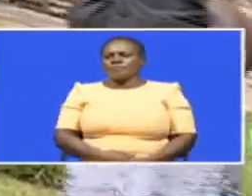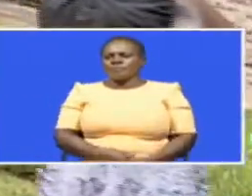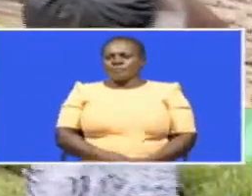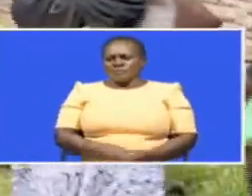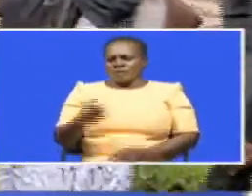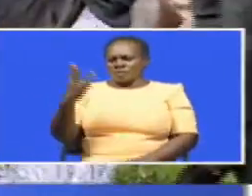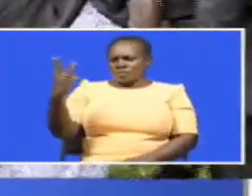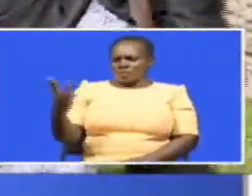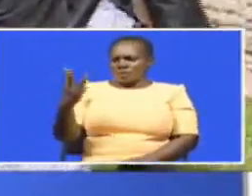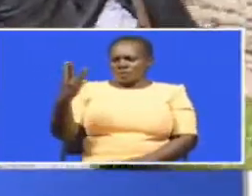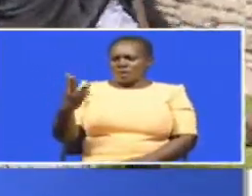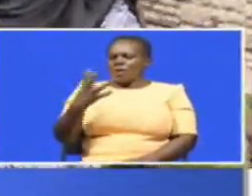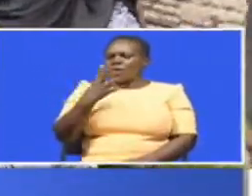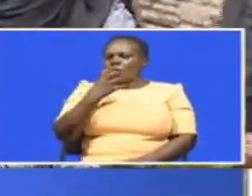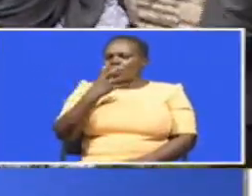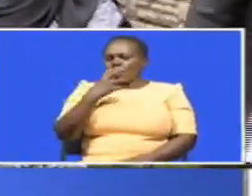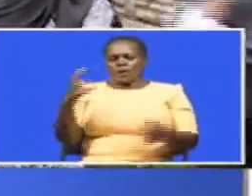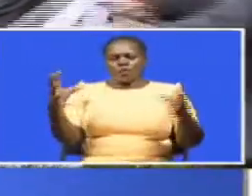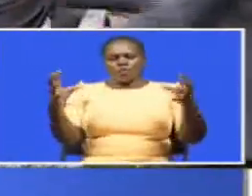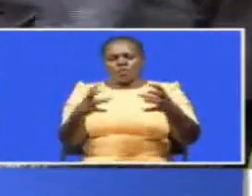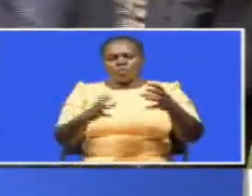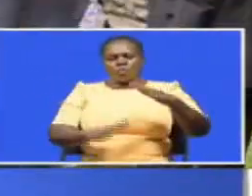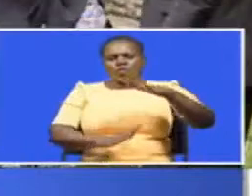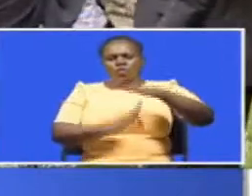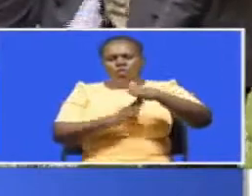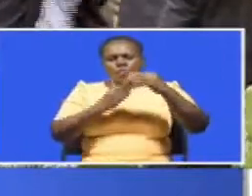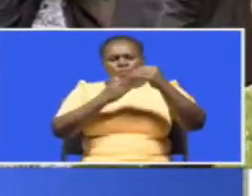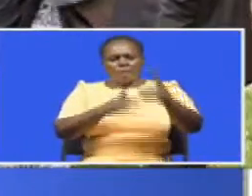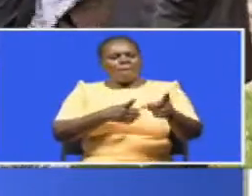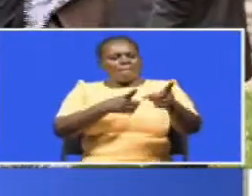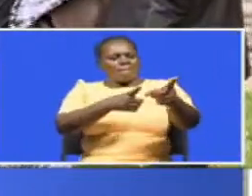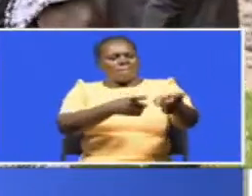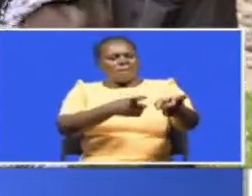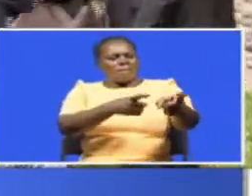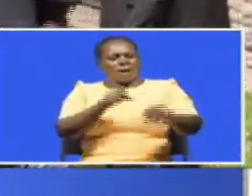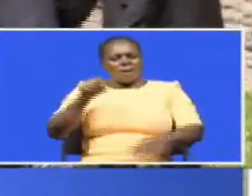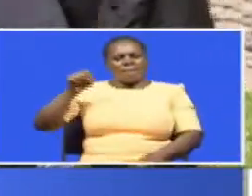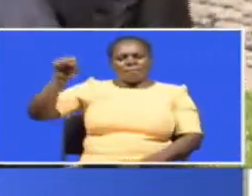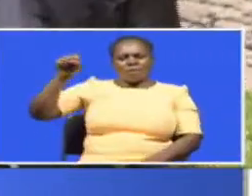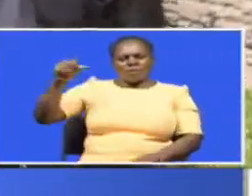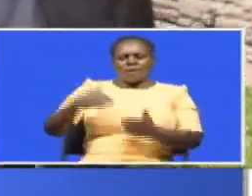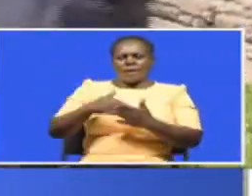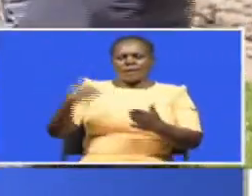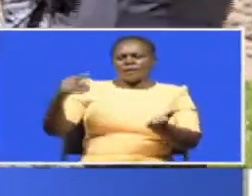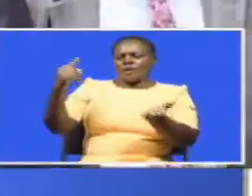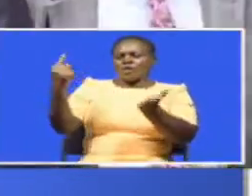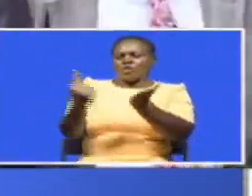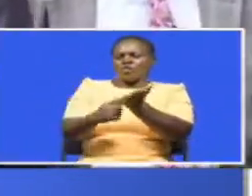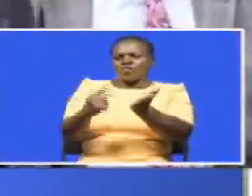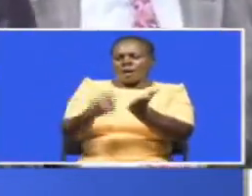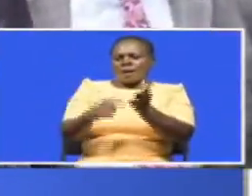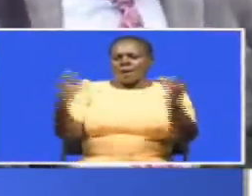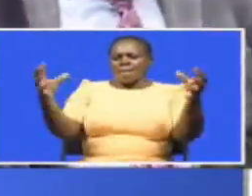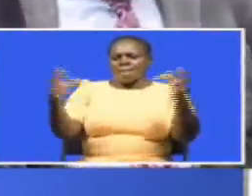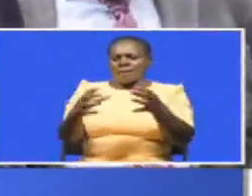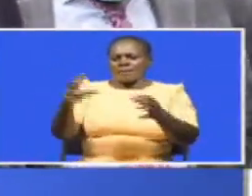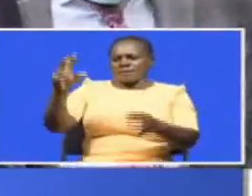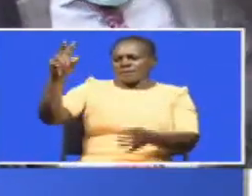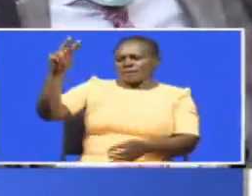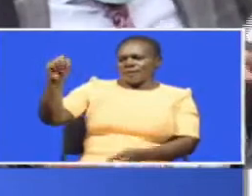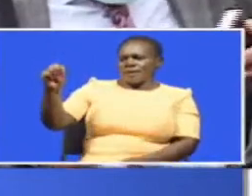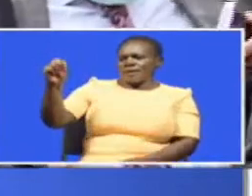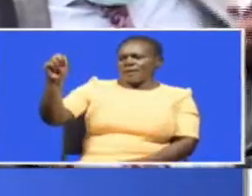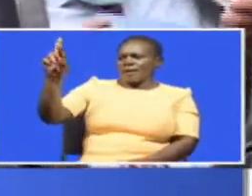On Wednesday, ODM party's top leadership launched political missiles against Uganda's ruling party,